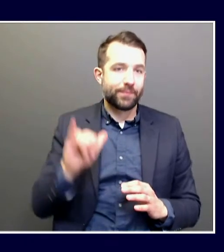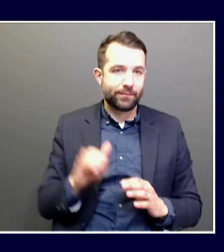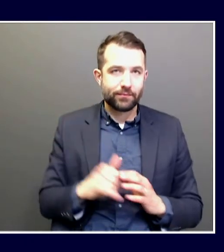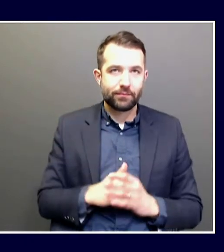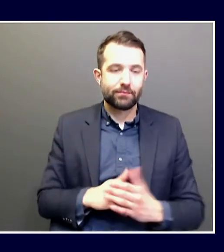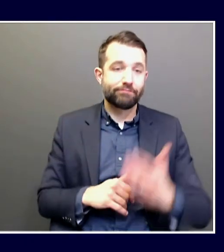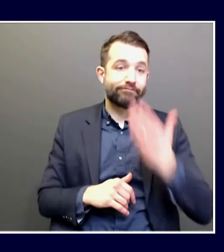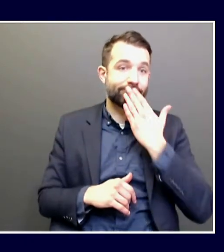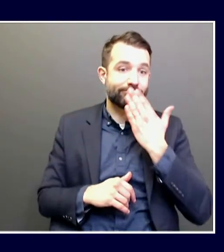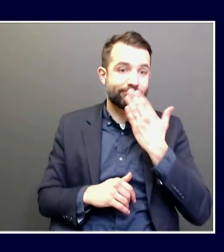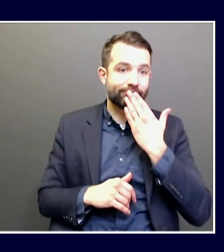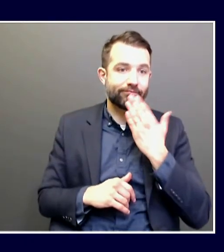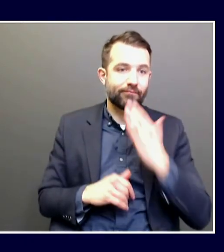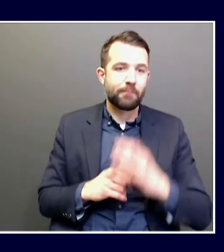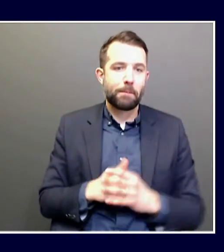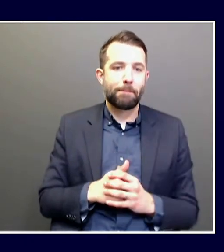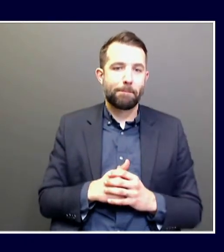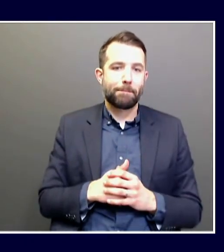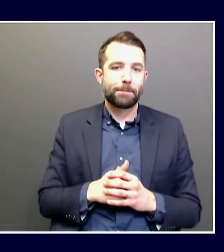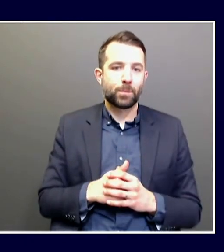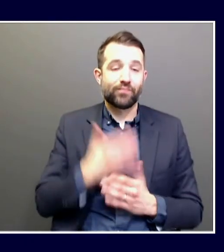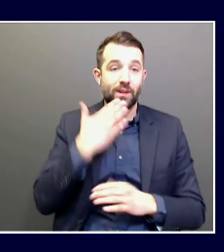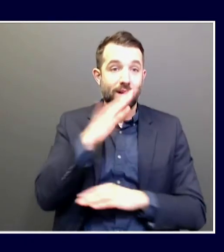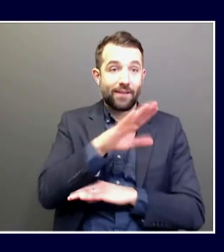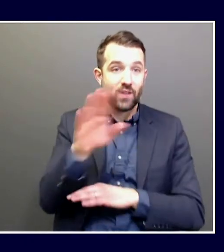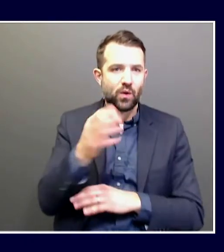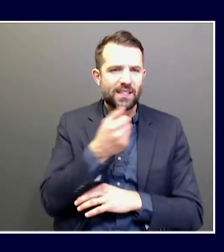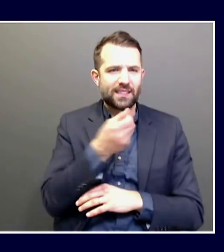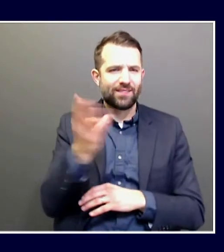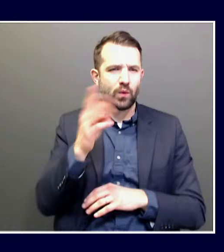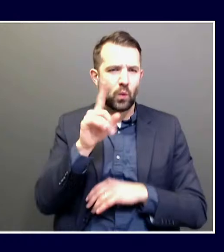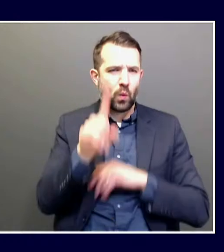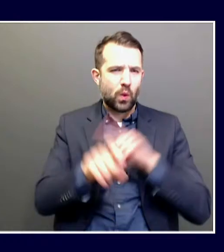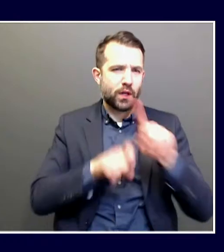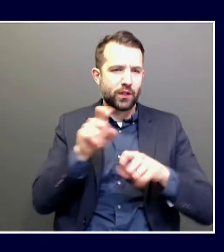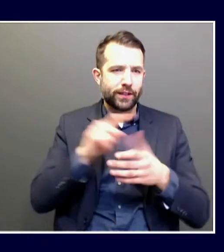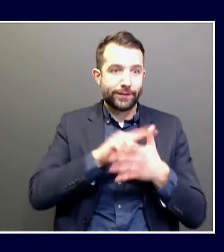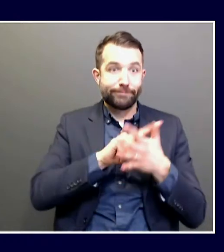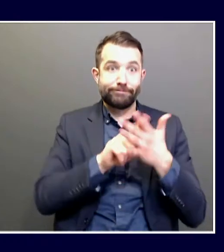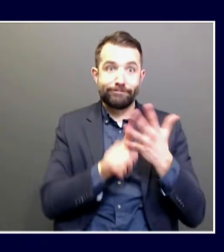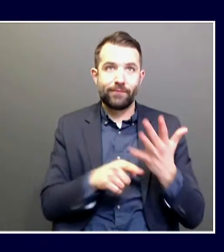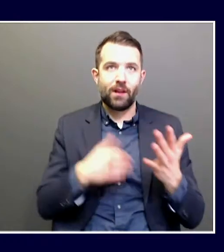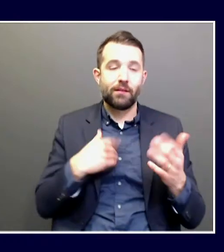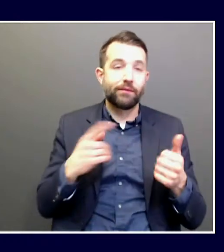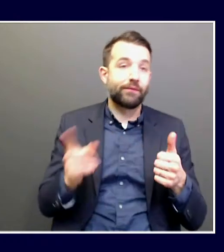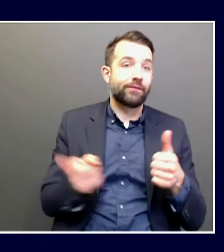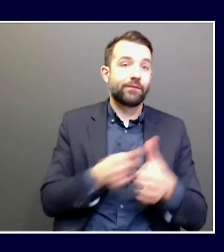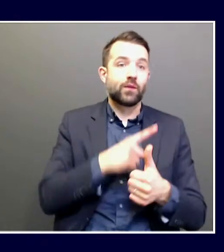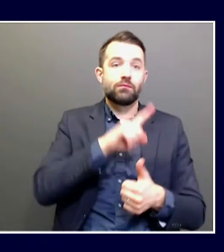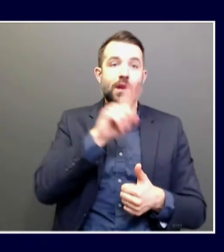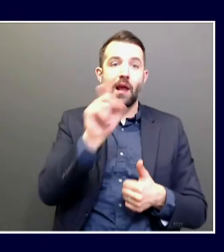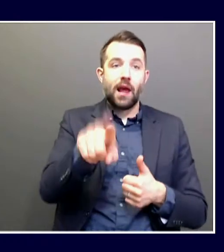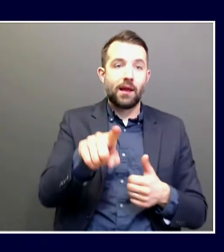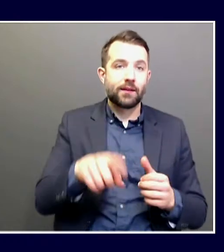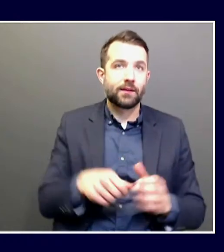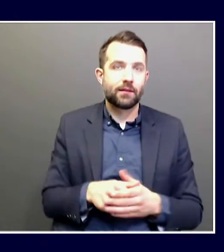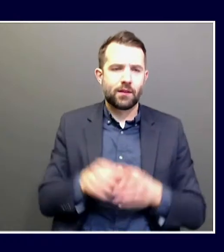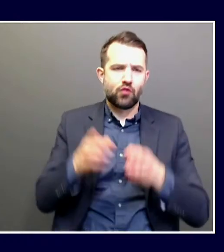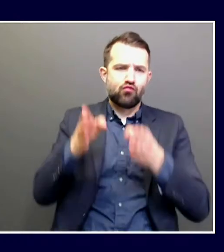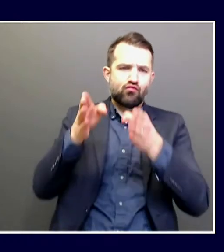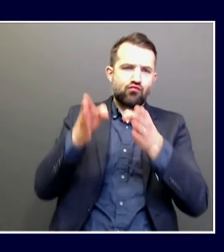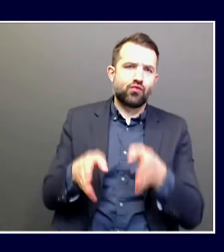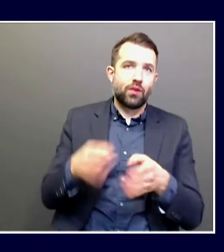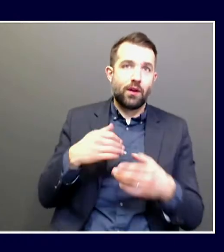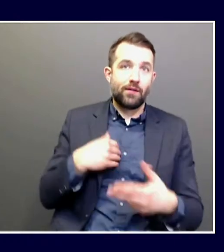I'm wondering, my first question, is there any additional, so people who are fully vaccinated and boosted, given